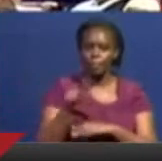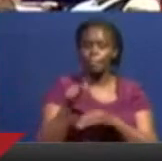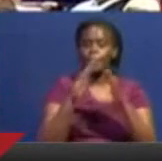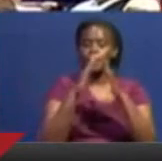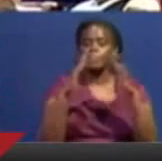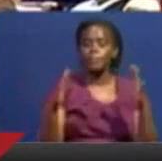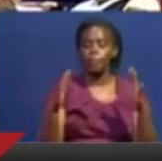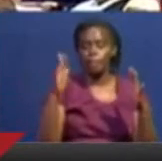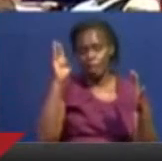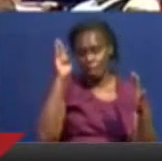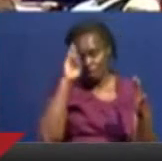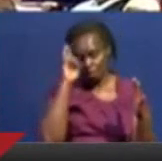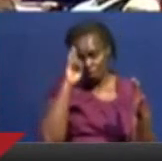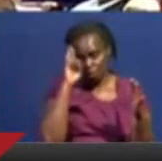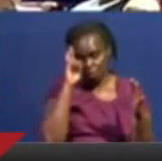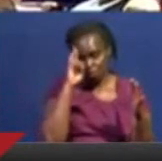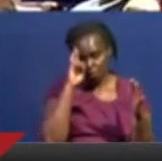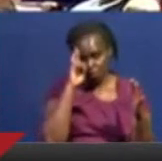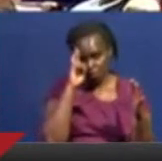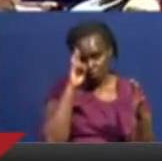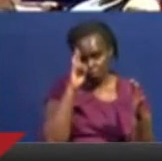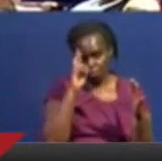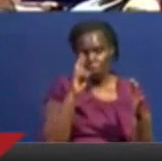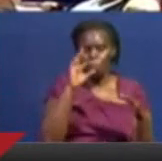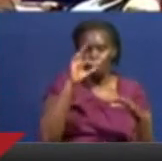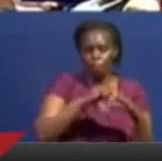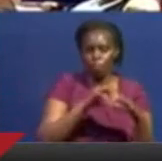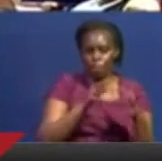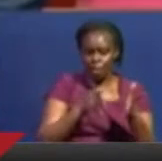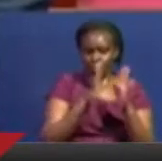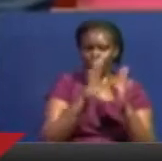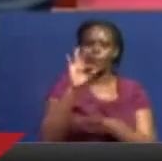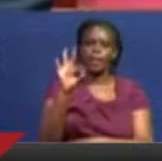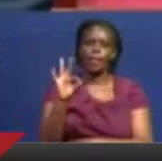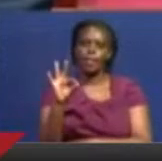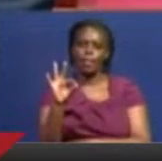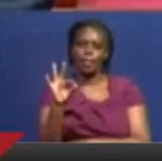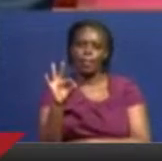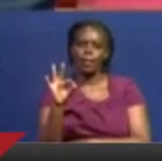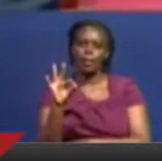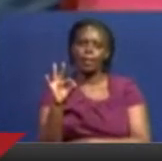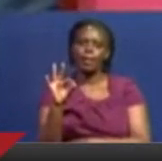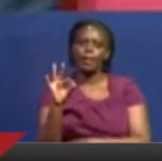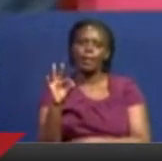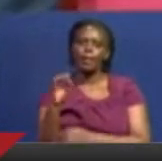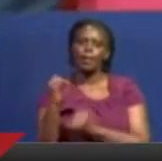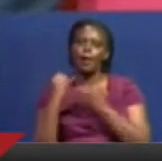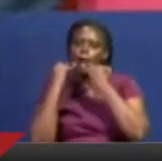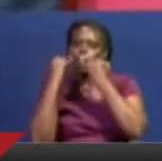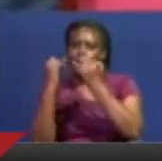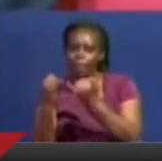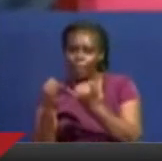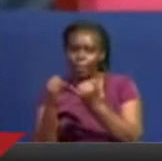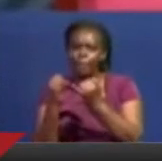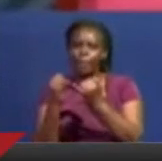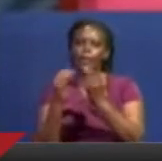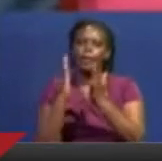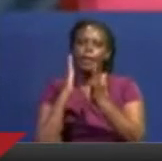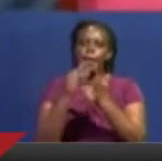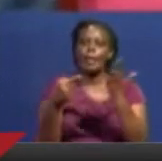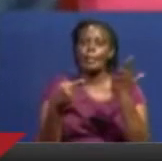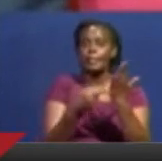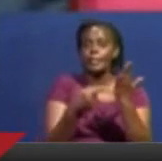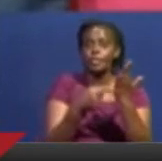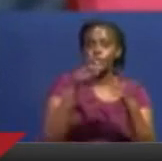House recognizes 3 types of voting. There is acclamation, there is direct